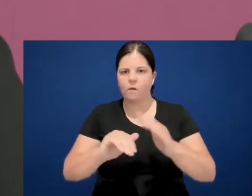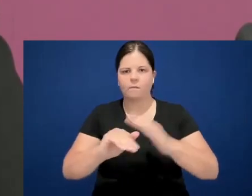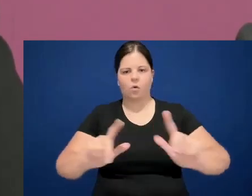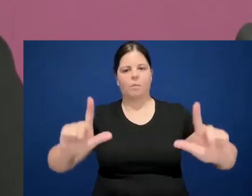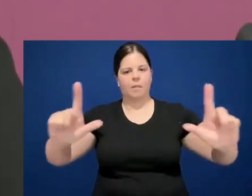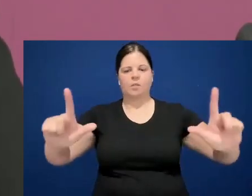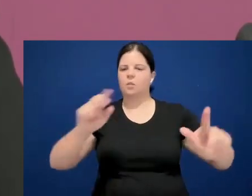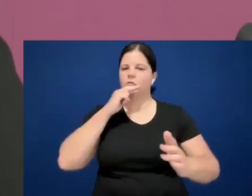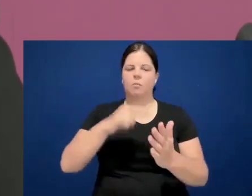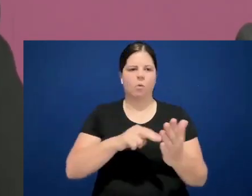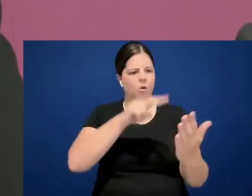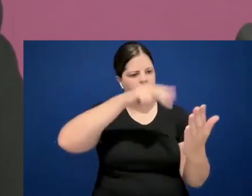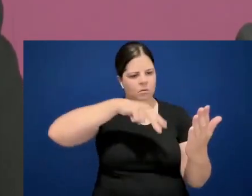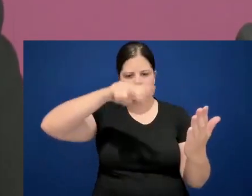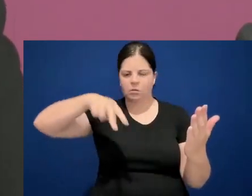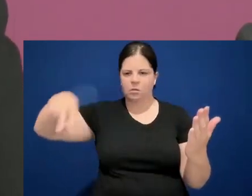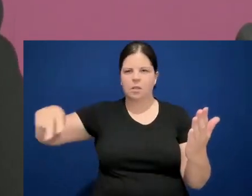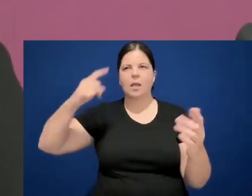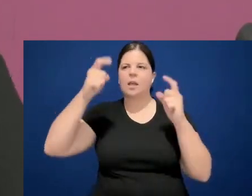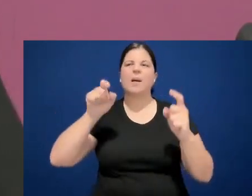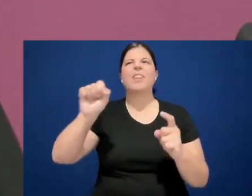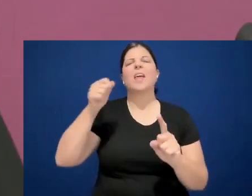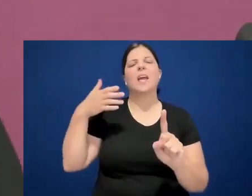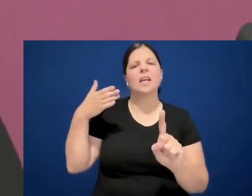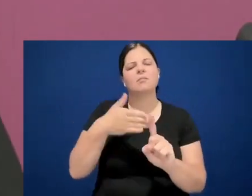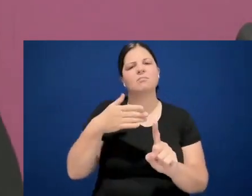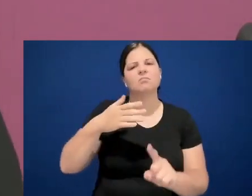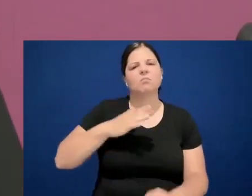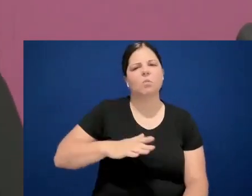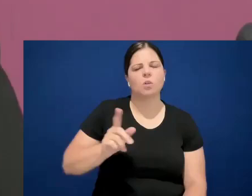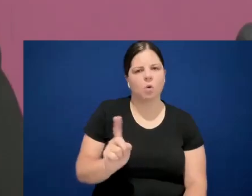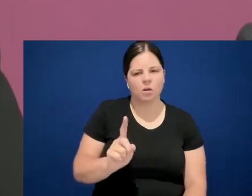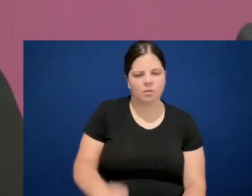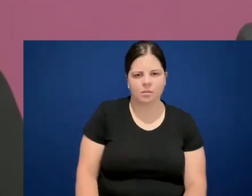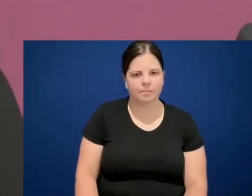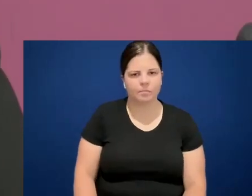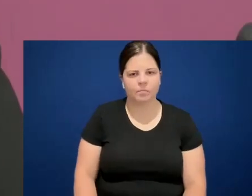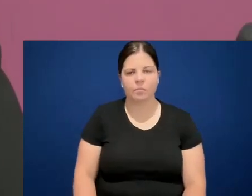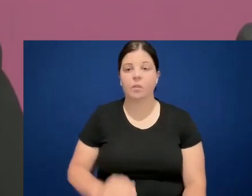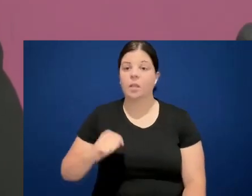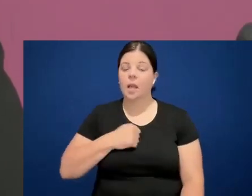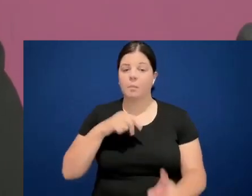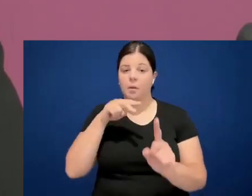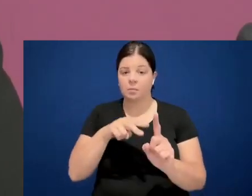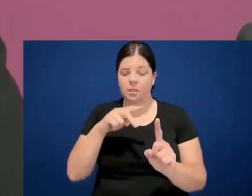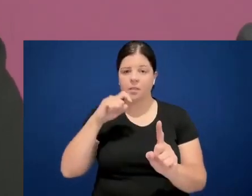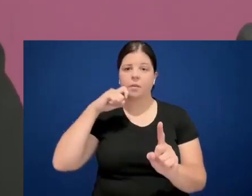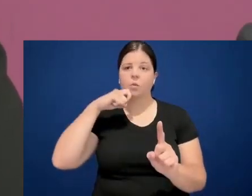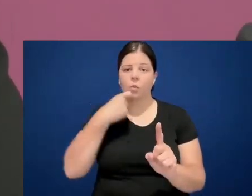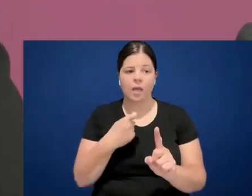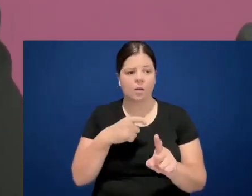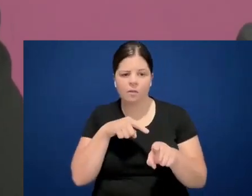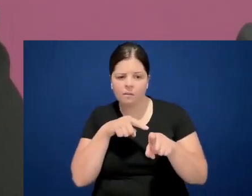consider really what the intent was. So from our perspective, we will follow up, we will ask